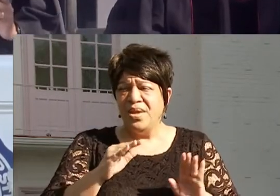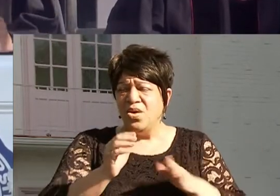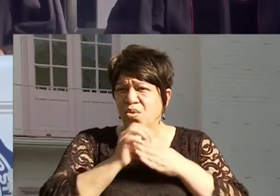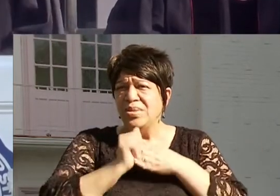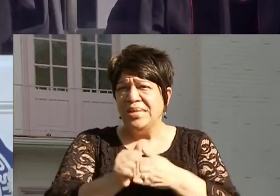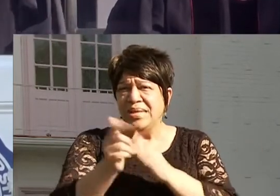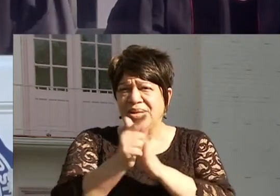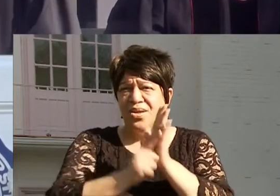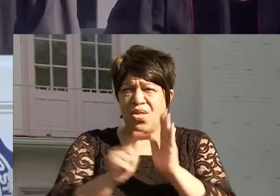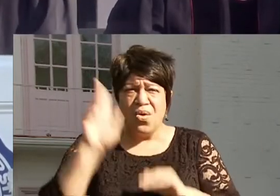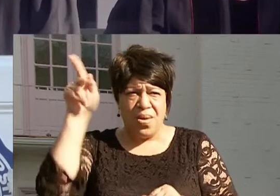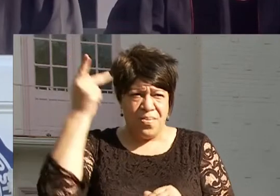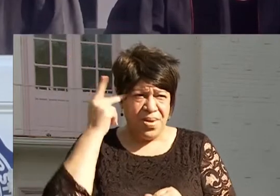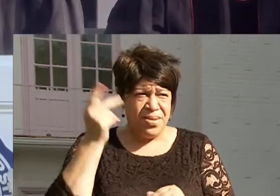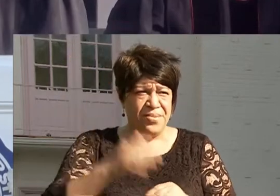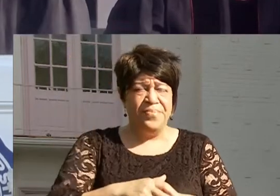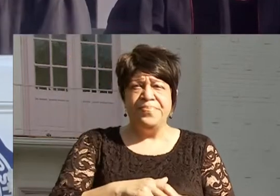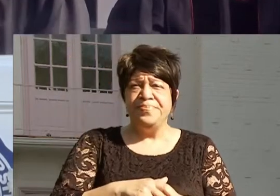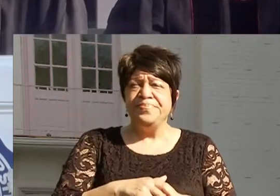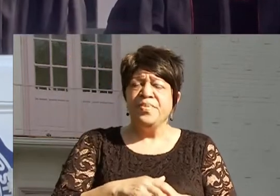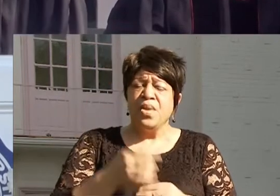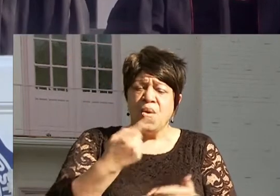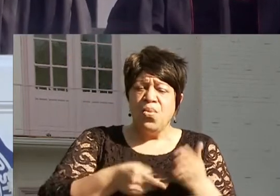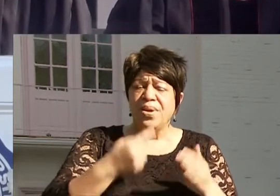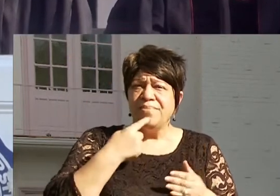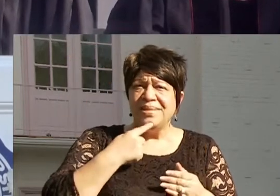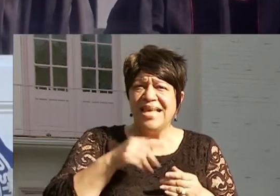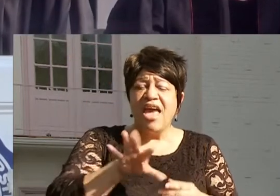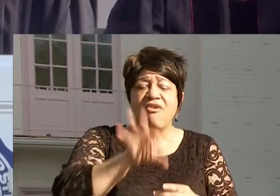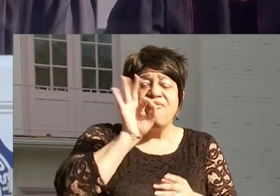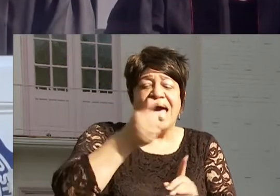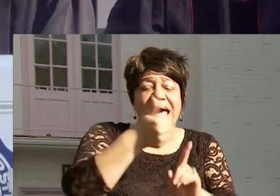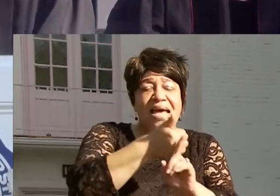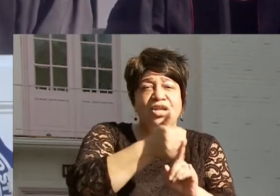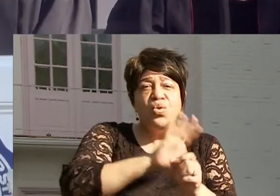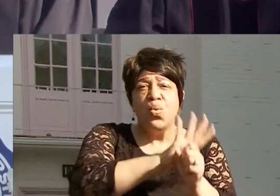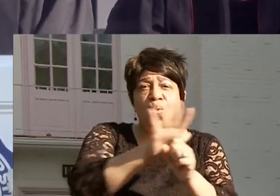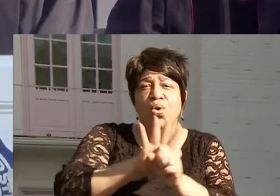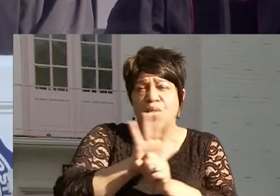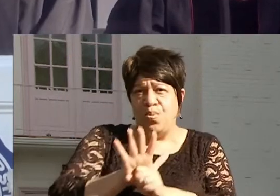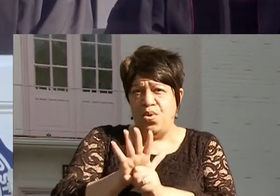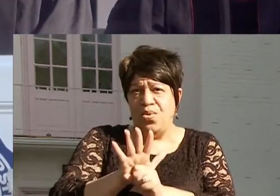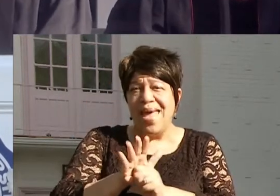But I say it again, define your own community and stay ready.